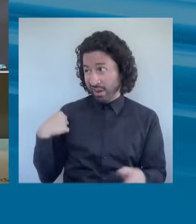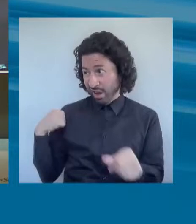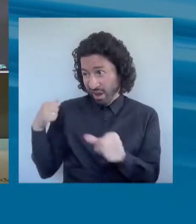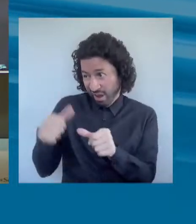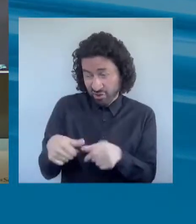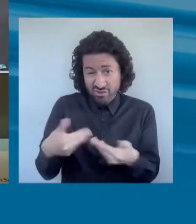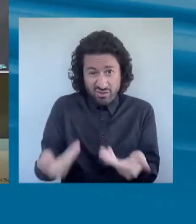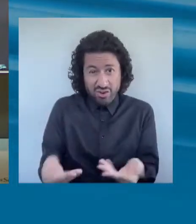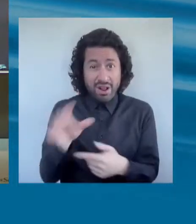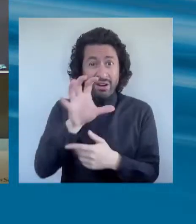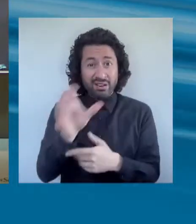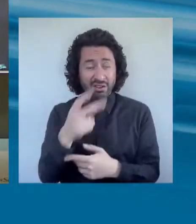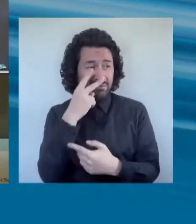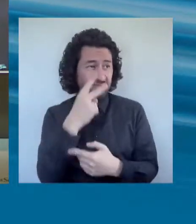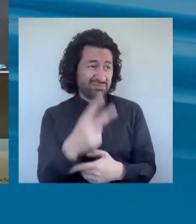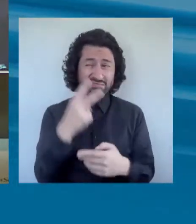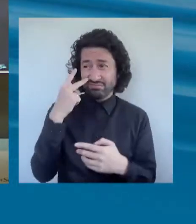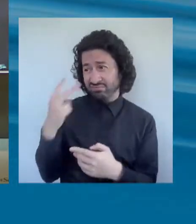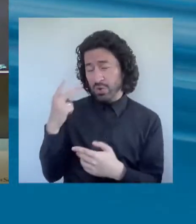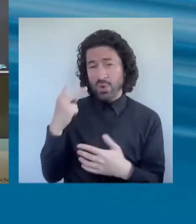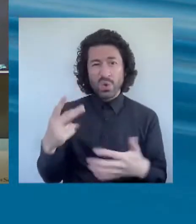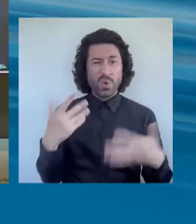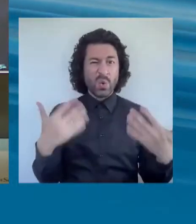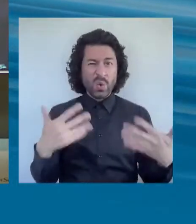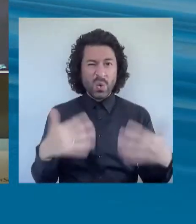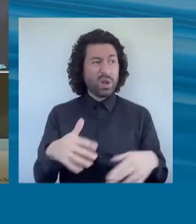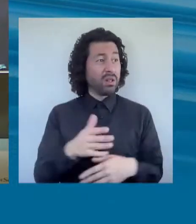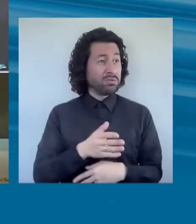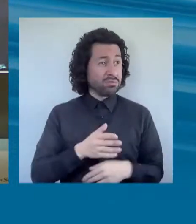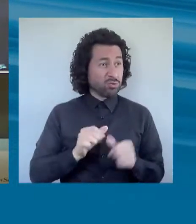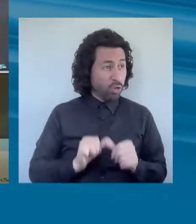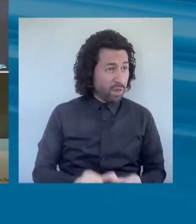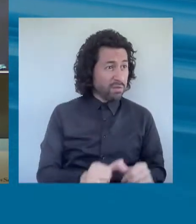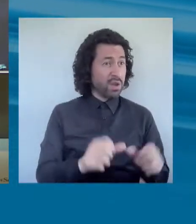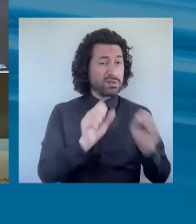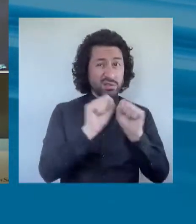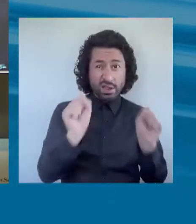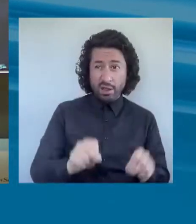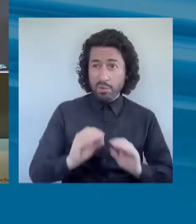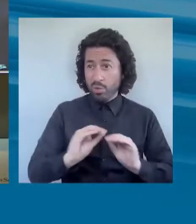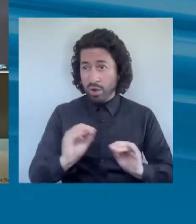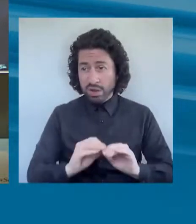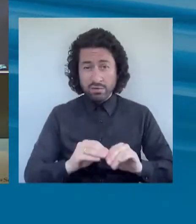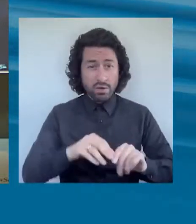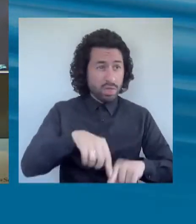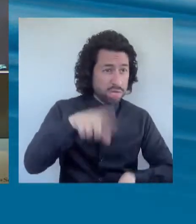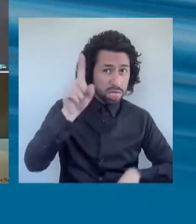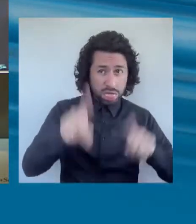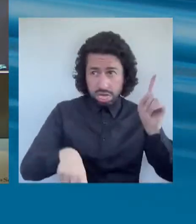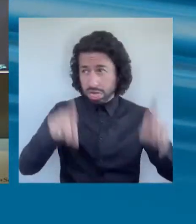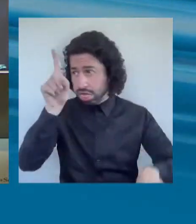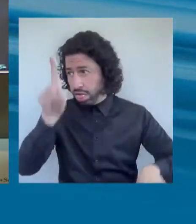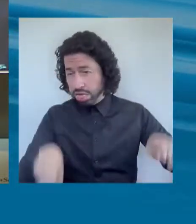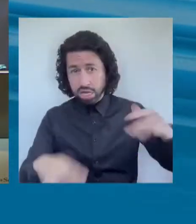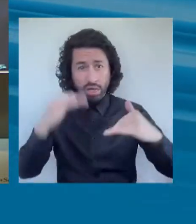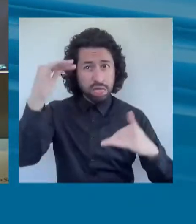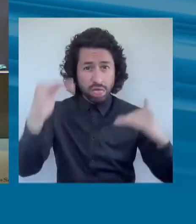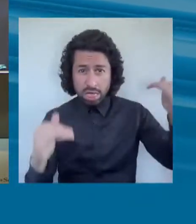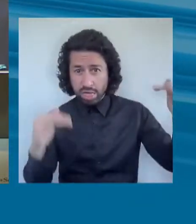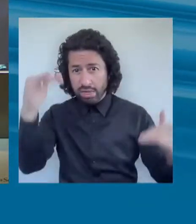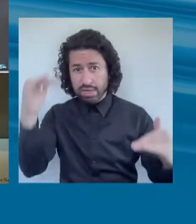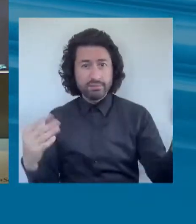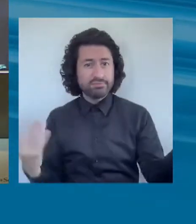not as is the case in the region where there are different education systems. There are strong